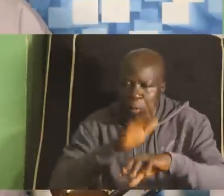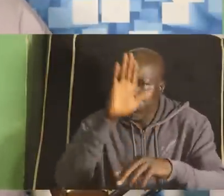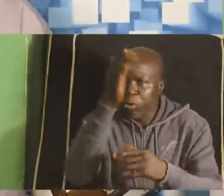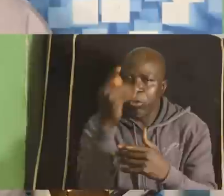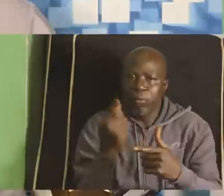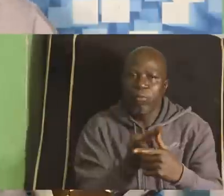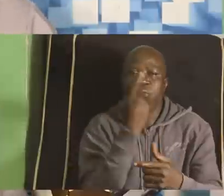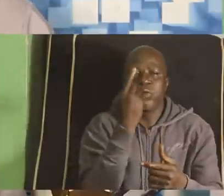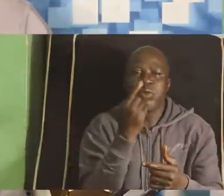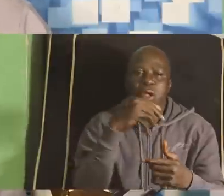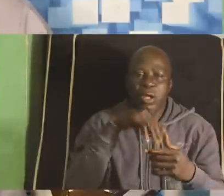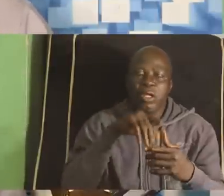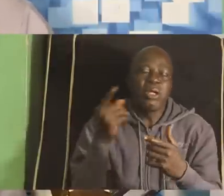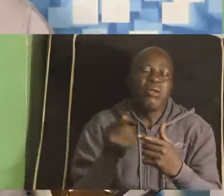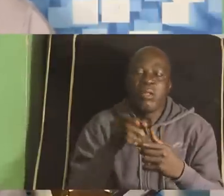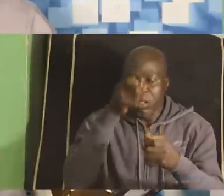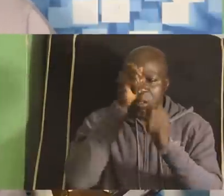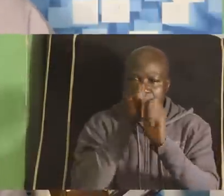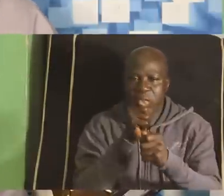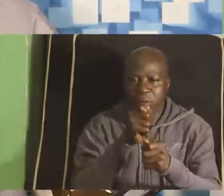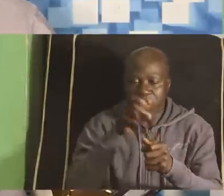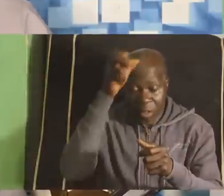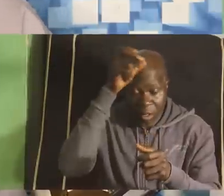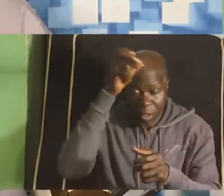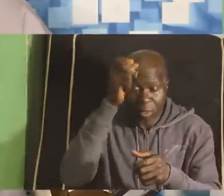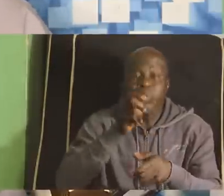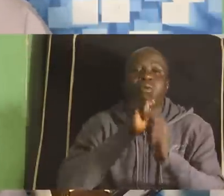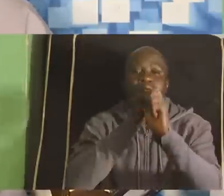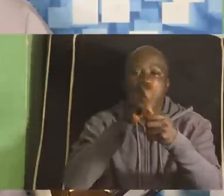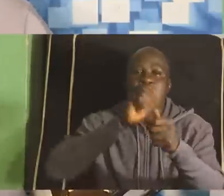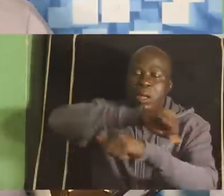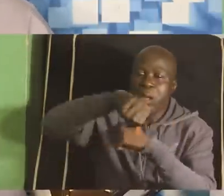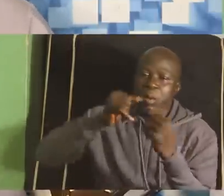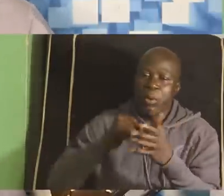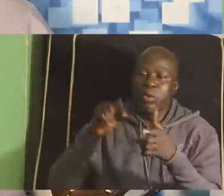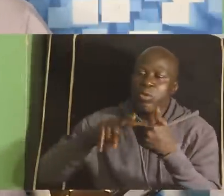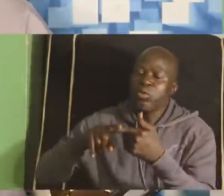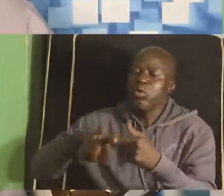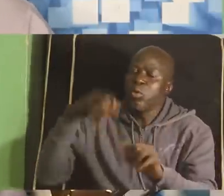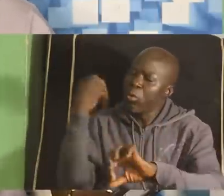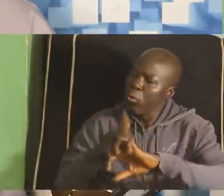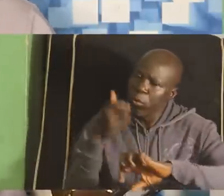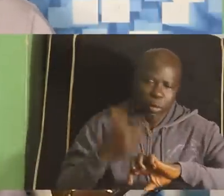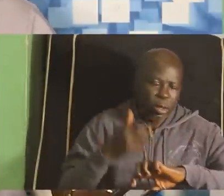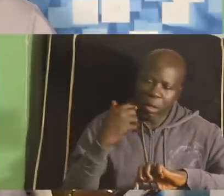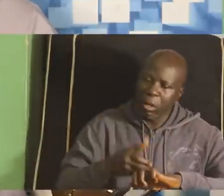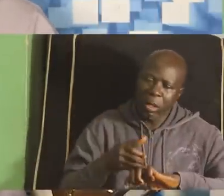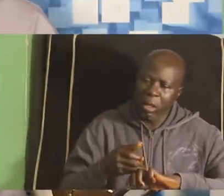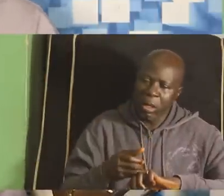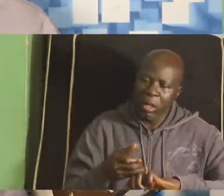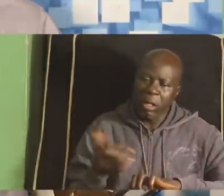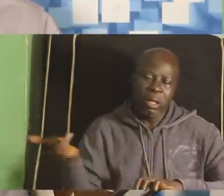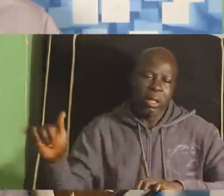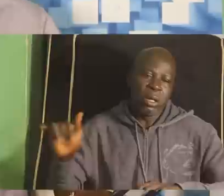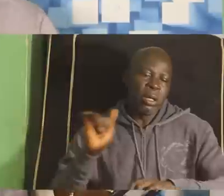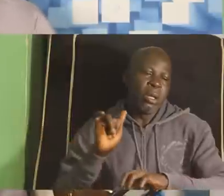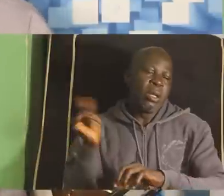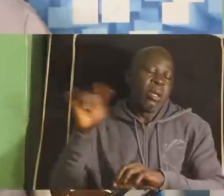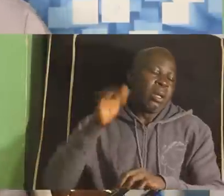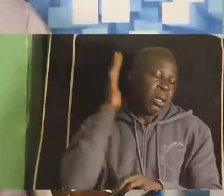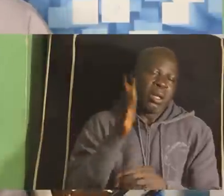floor. It's an evil covenant. Covenant. Is a bad covenant. They were very tough. They snatch